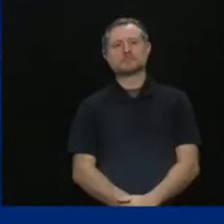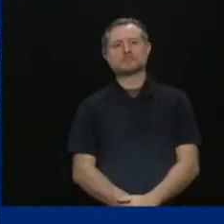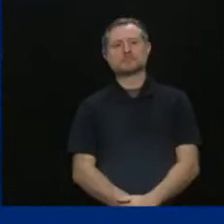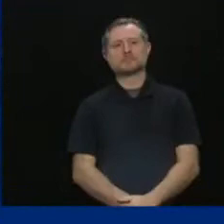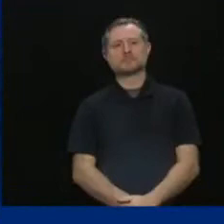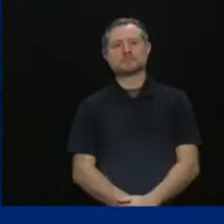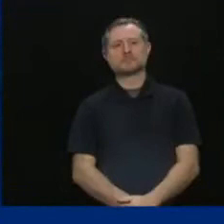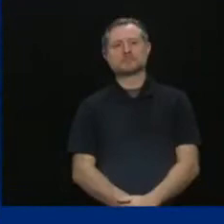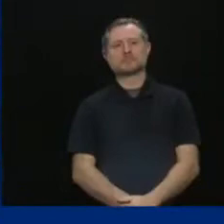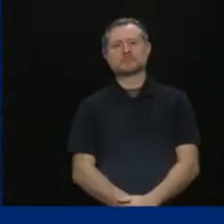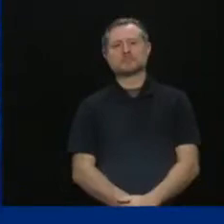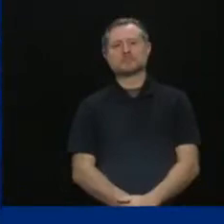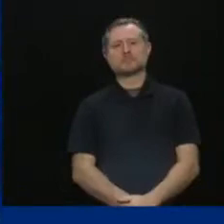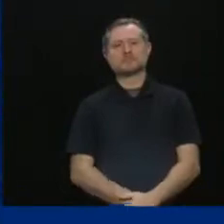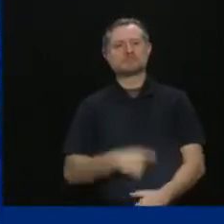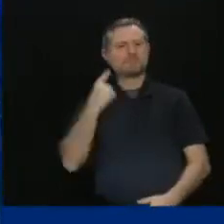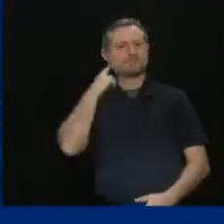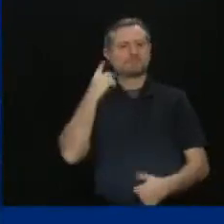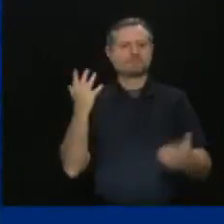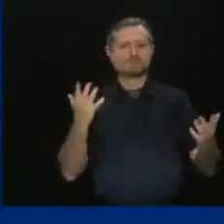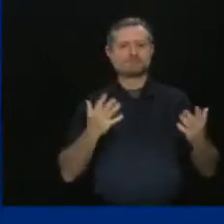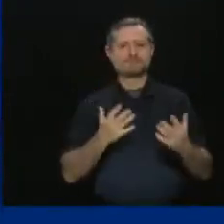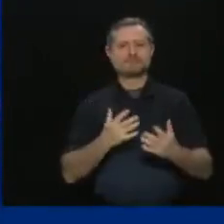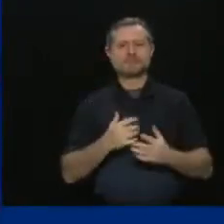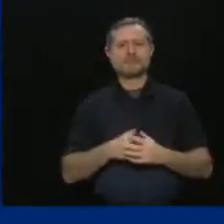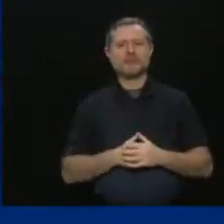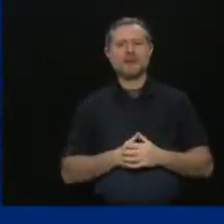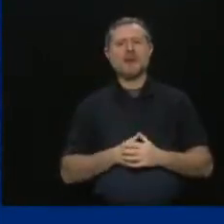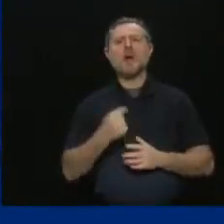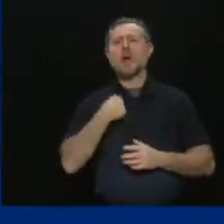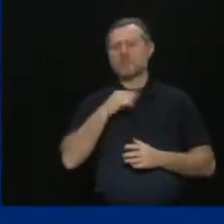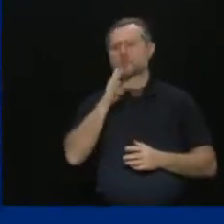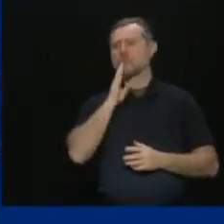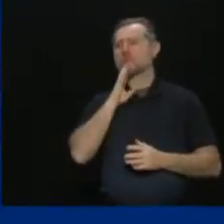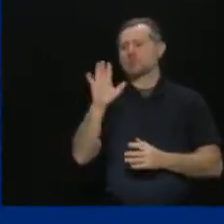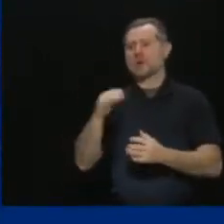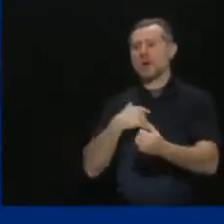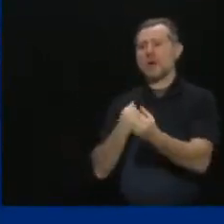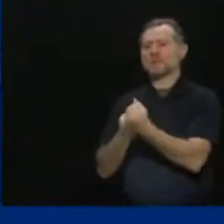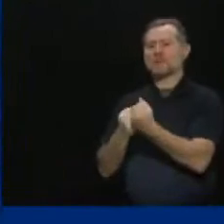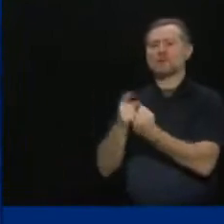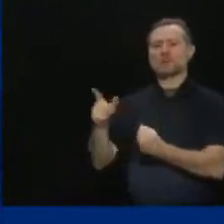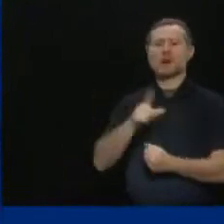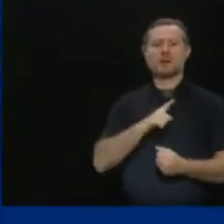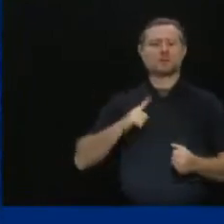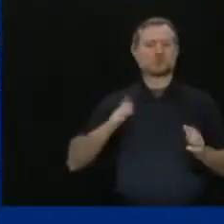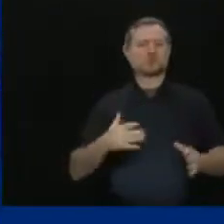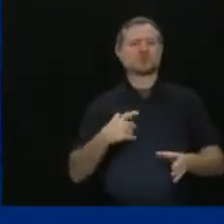I'm talking to all the advocates and the legislators about that, and I want to see studies on that as well.